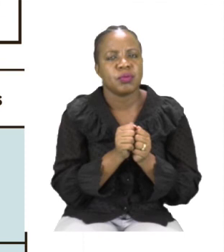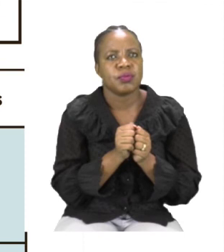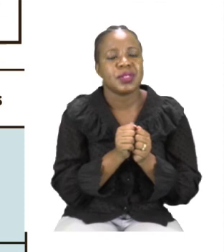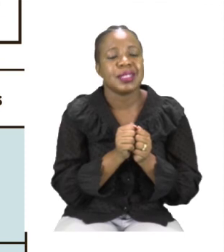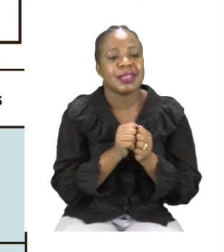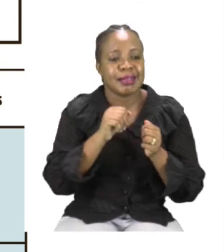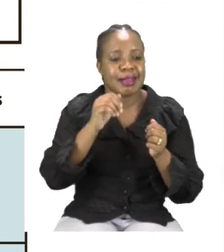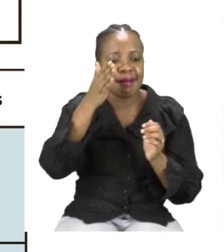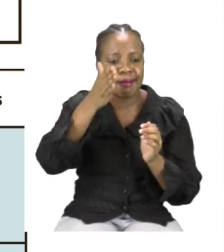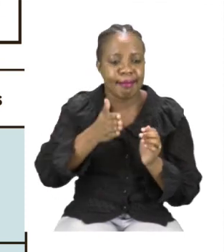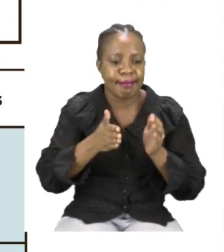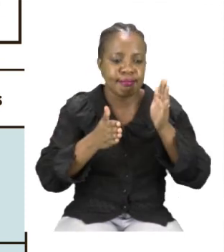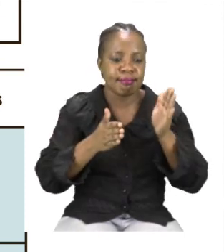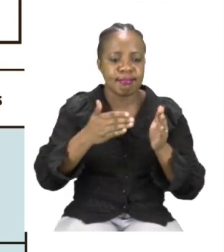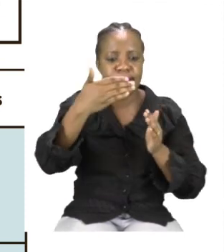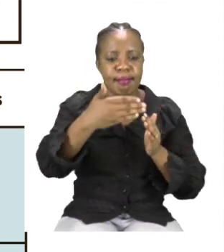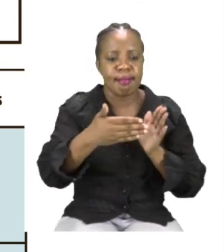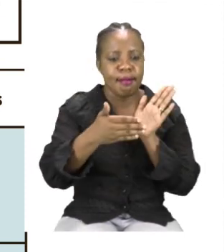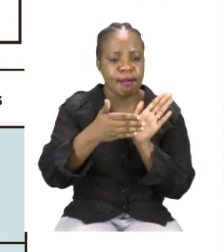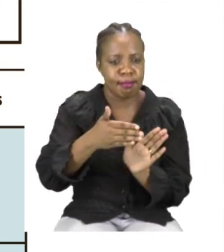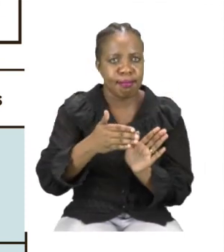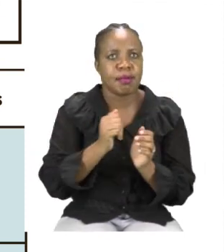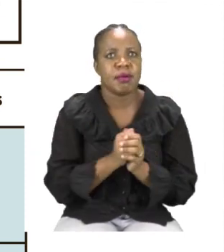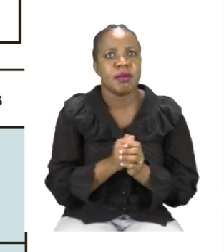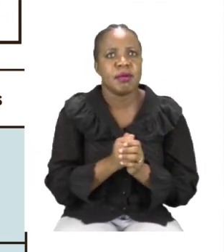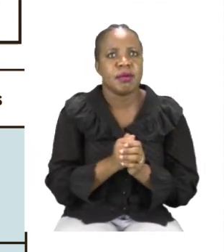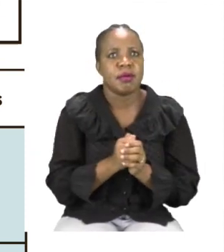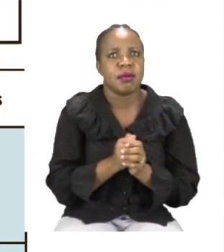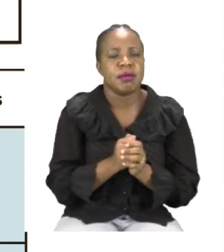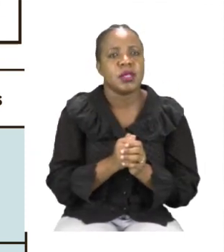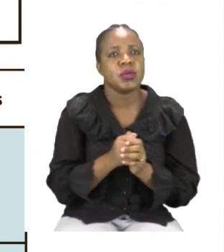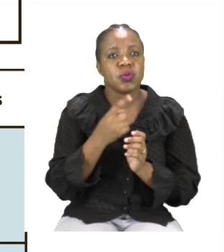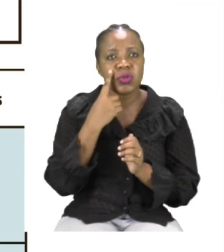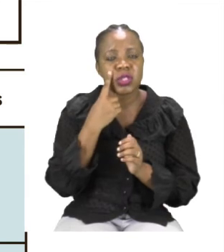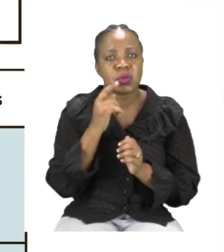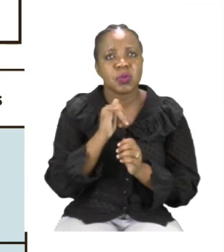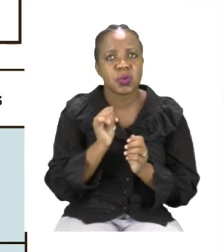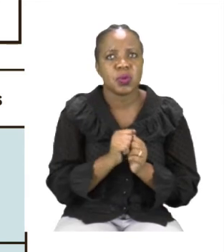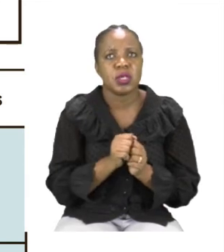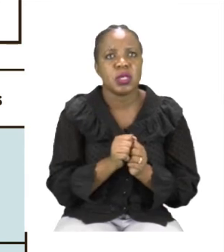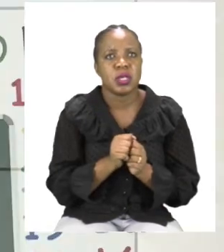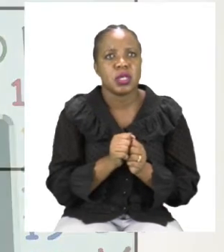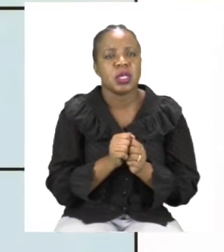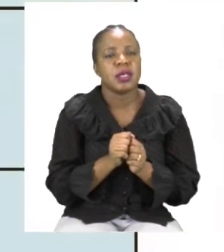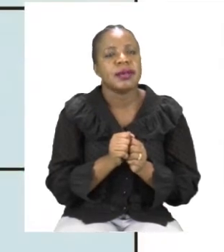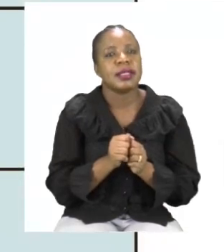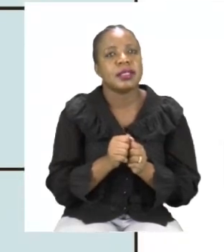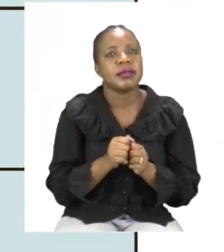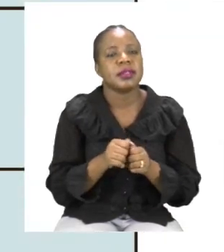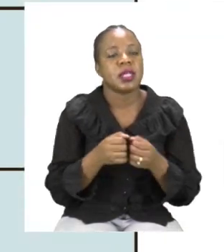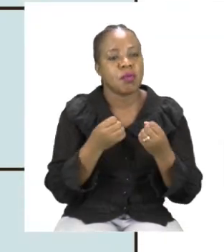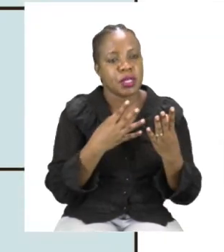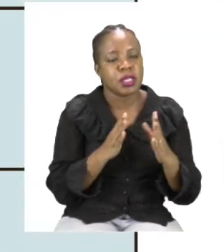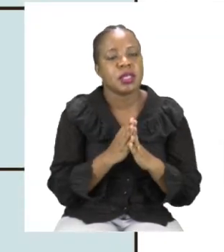see. And then the corners are the same as the angles. So wherever you see a corner, there is definitely